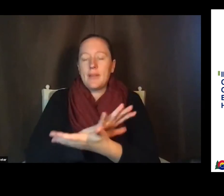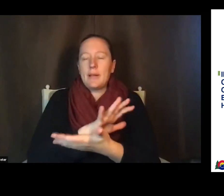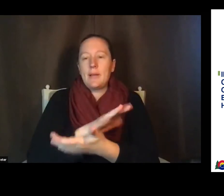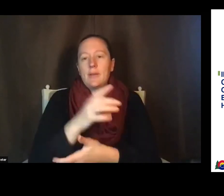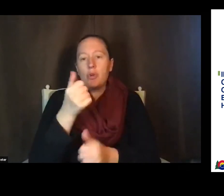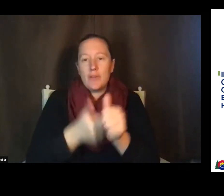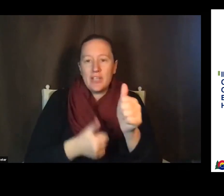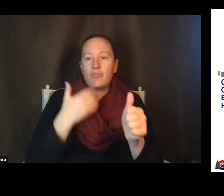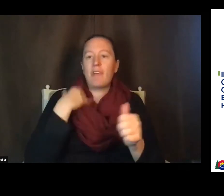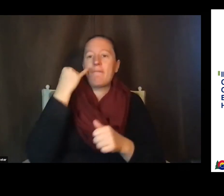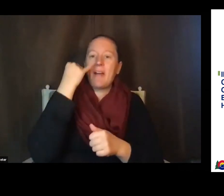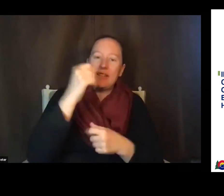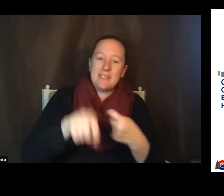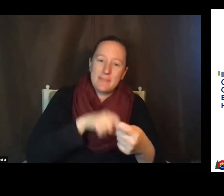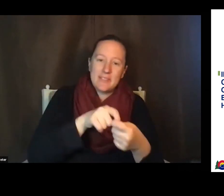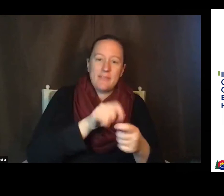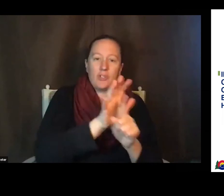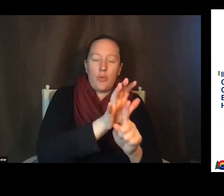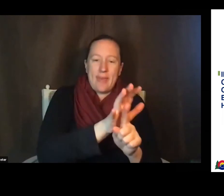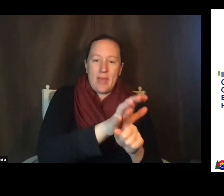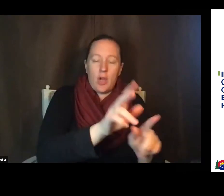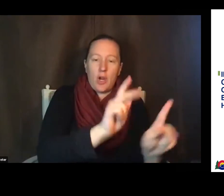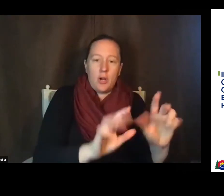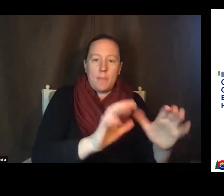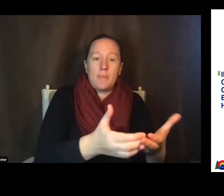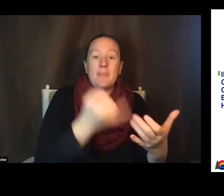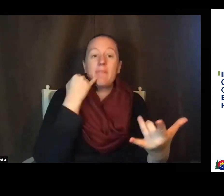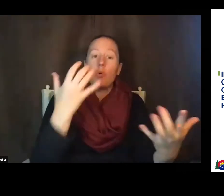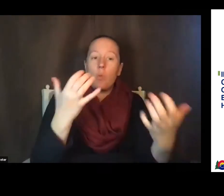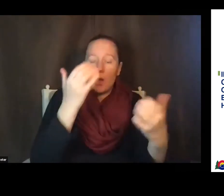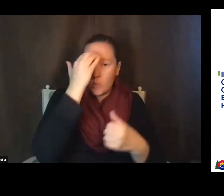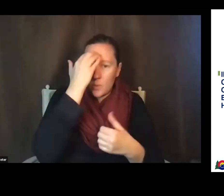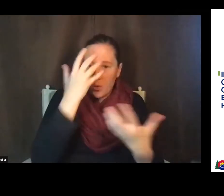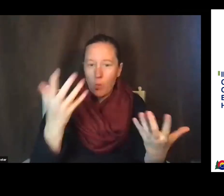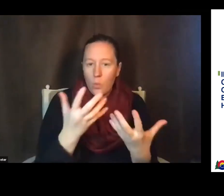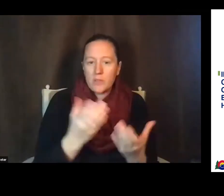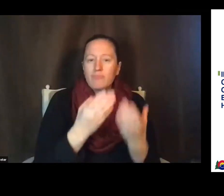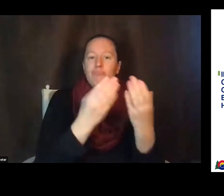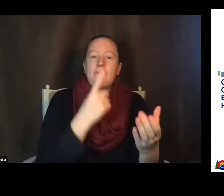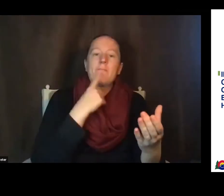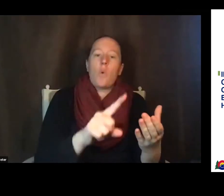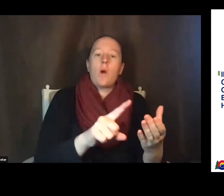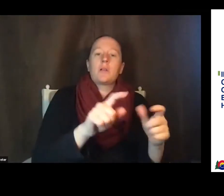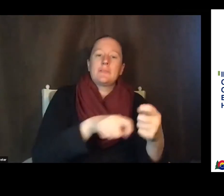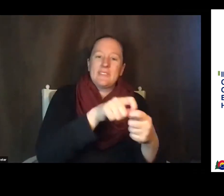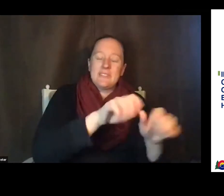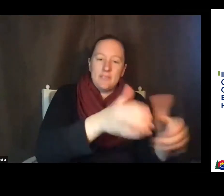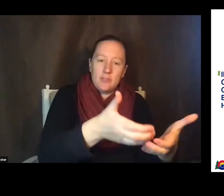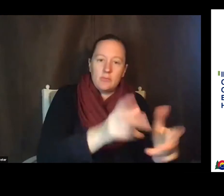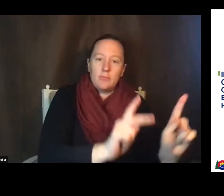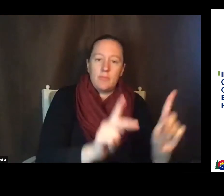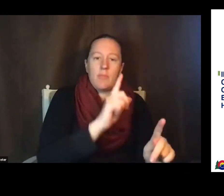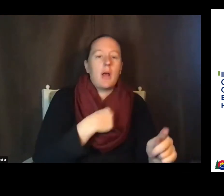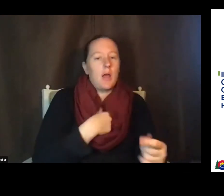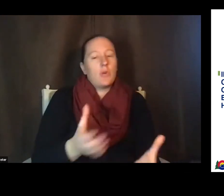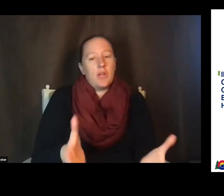ideas specific to that priority population. So if you're interested in looking at ideas and recommendations, I would encourage you to make sure you look at the